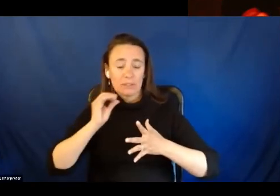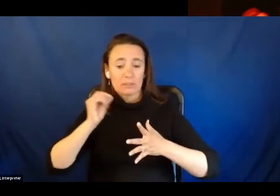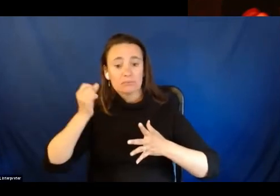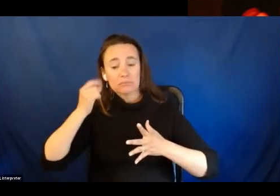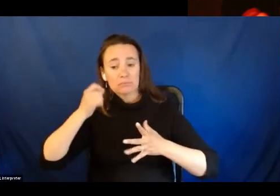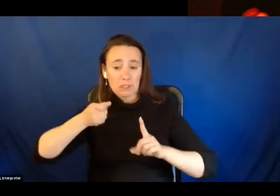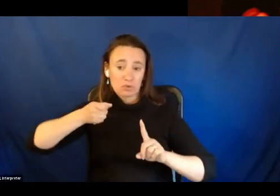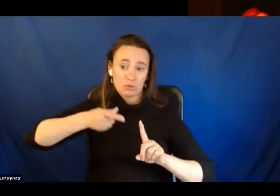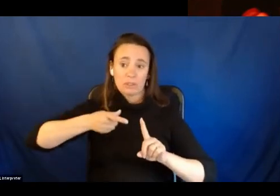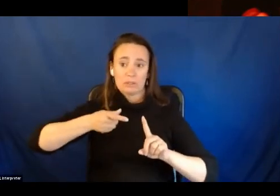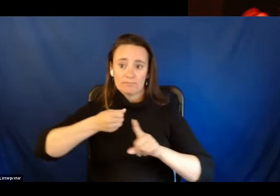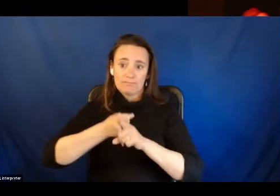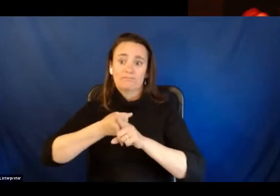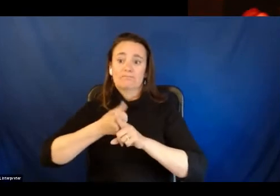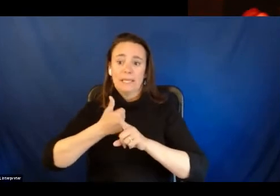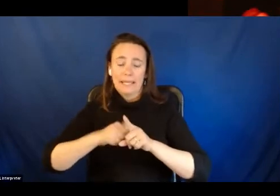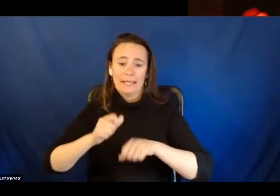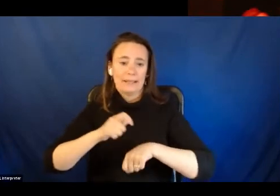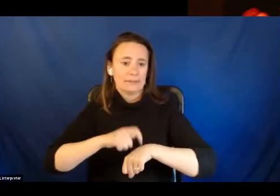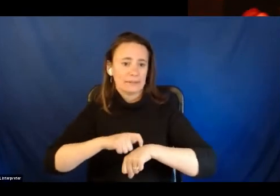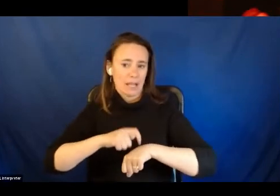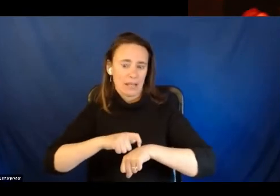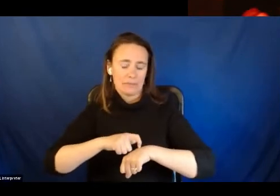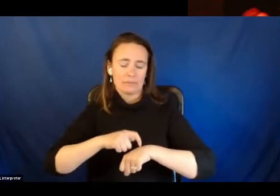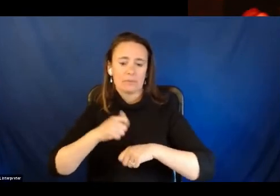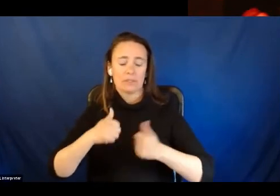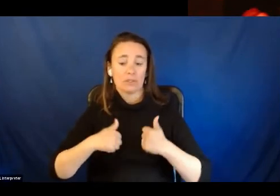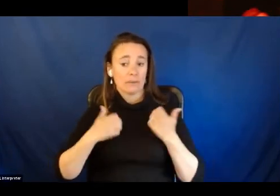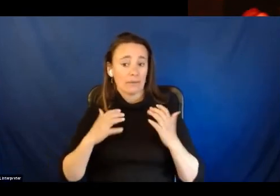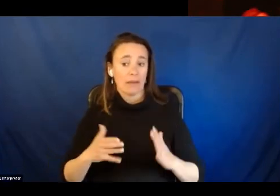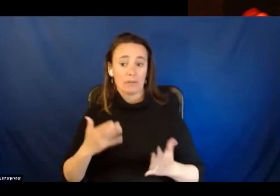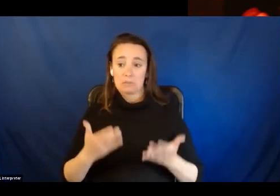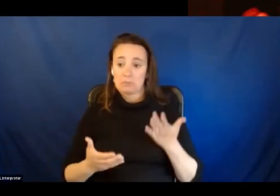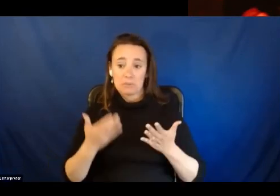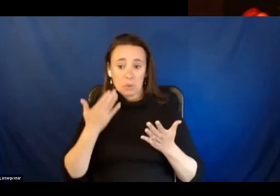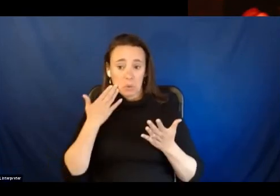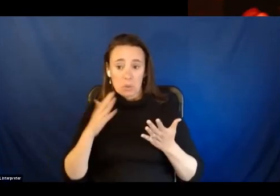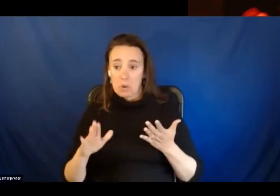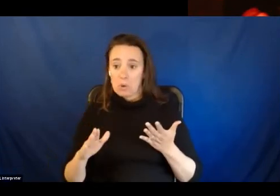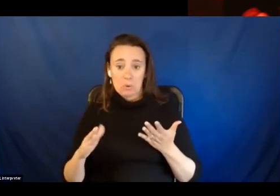any time, and survivors may not know what triggered them.